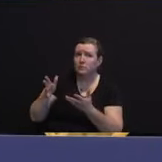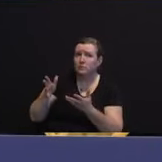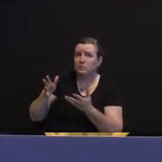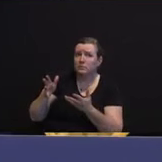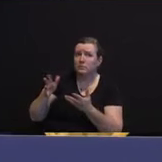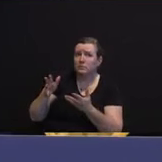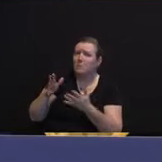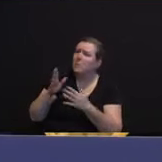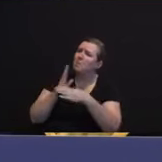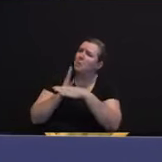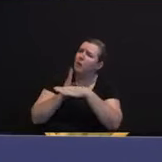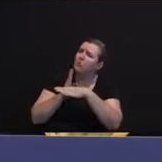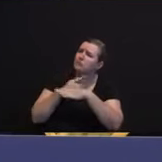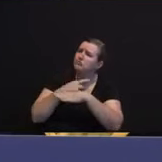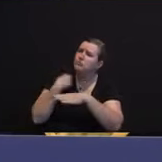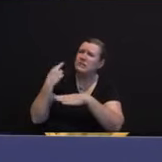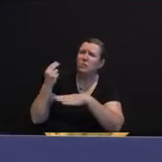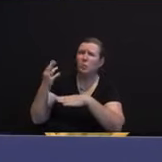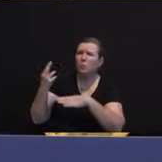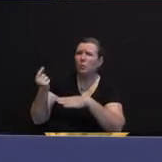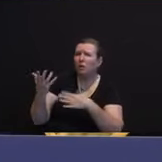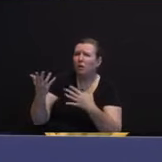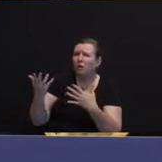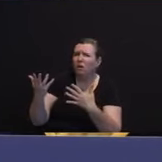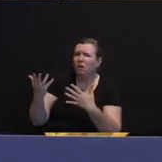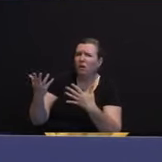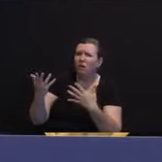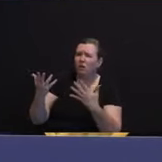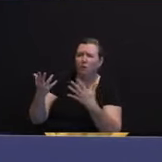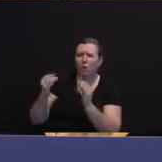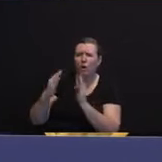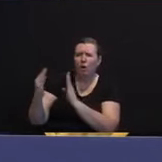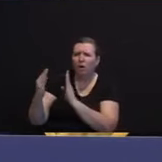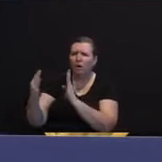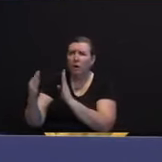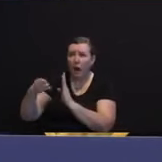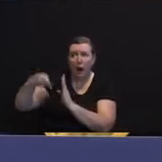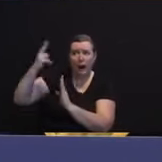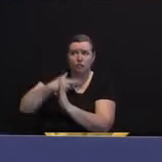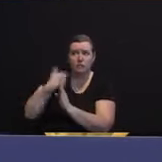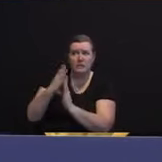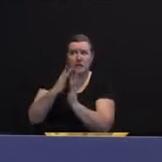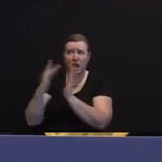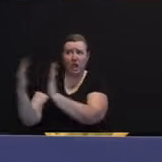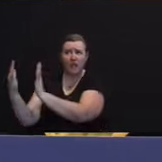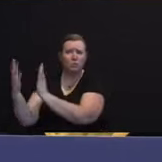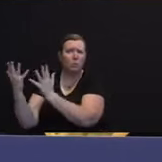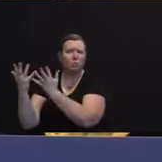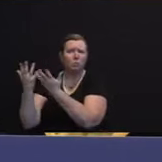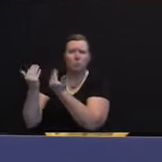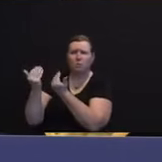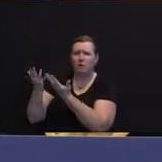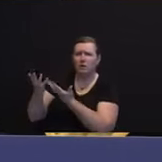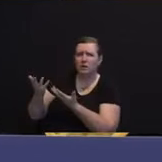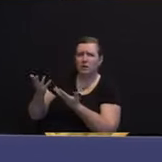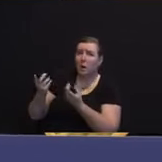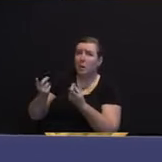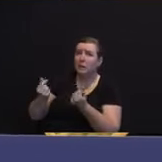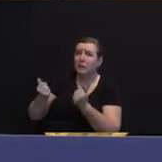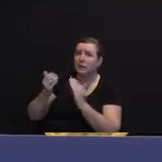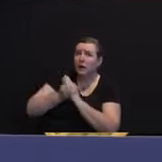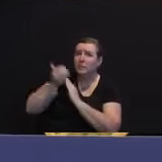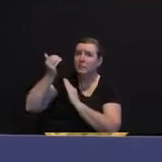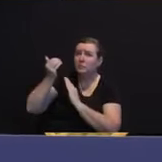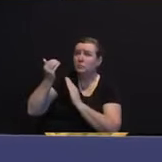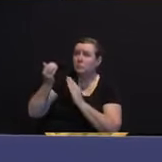move into the high-risk category. Has that happened yet, and would high risk trigger automatic school closings? The state's hospital